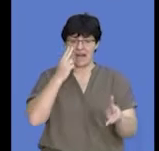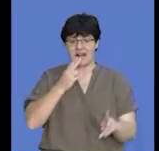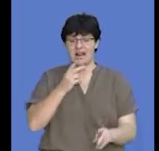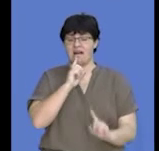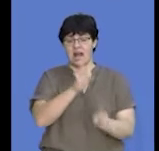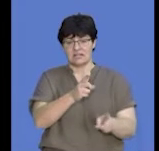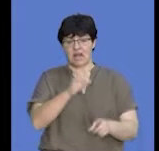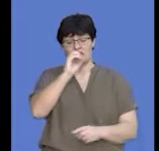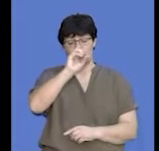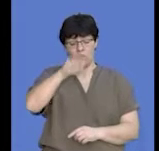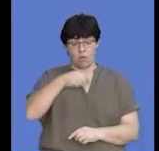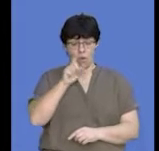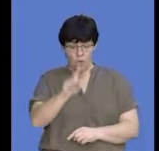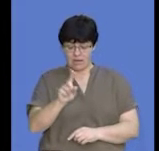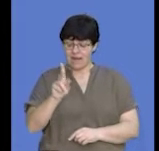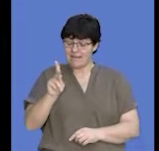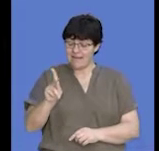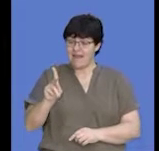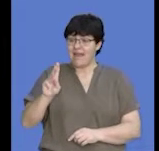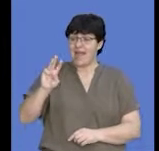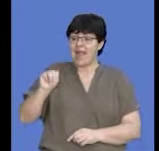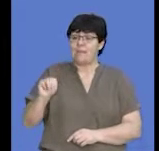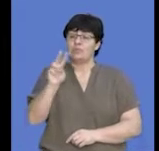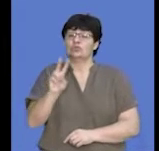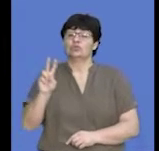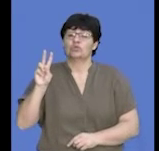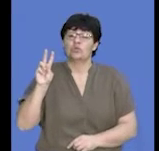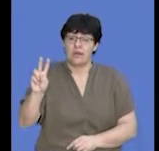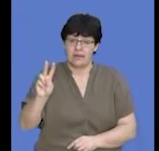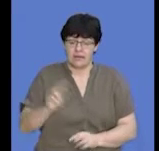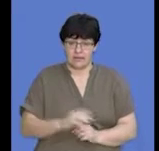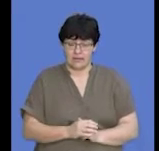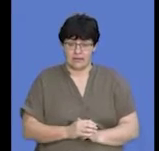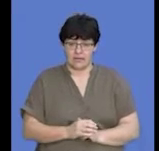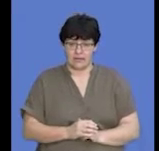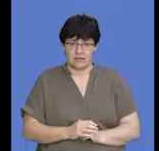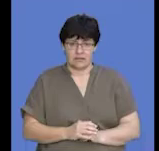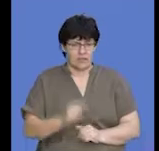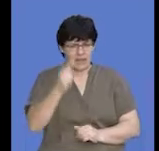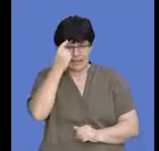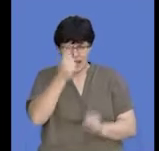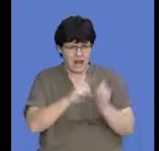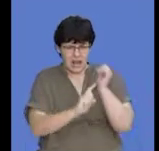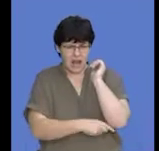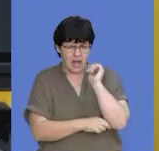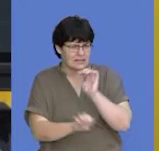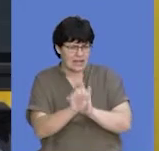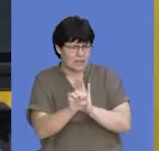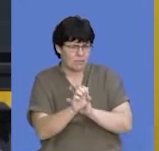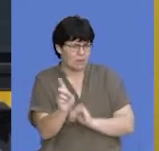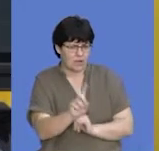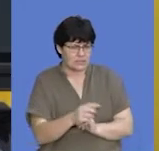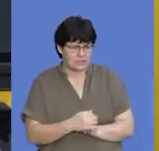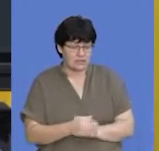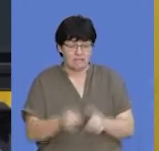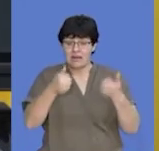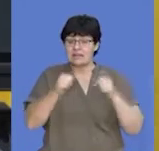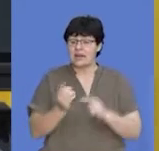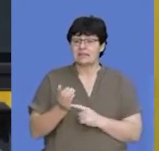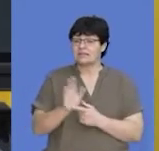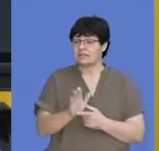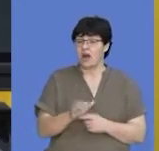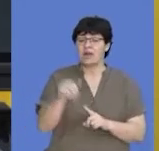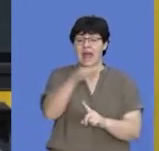answer has a unit of measurement in kilometers squared. What do you think the last example is about? The next example